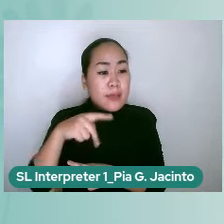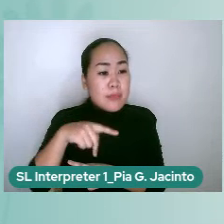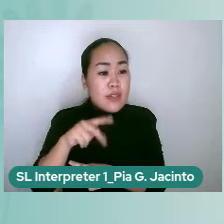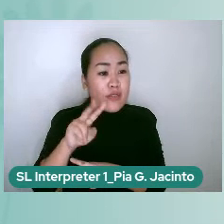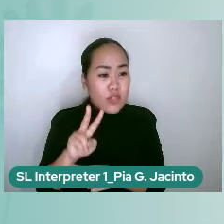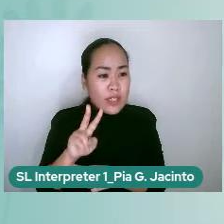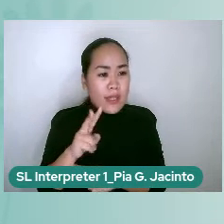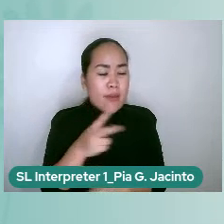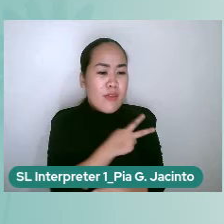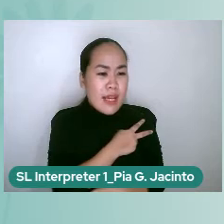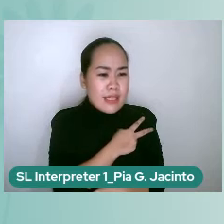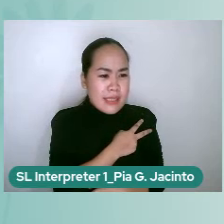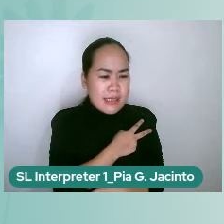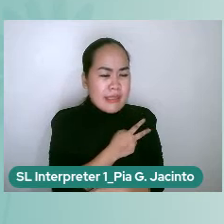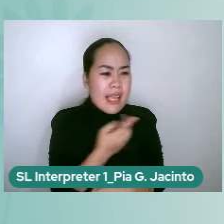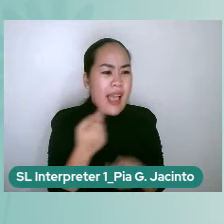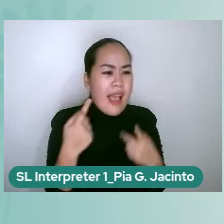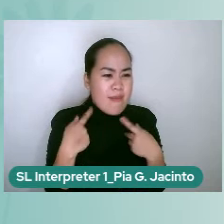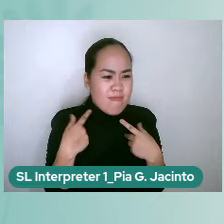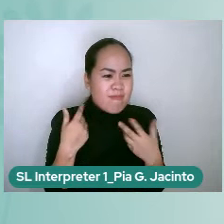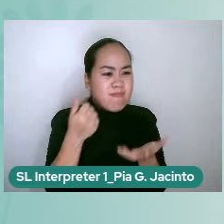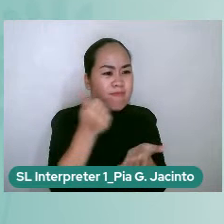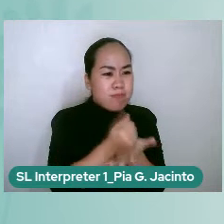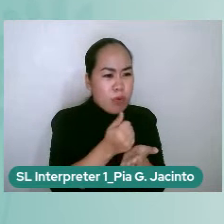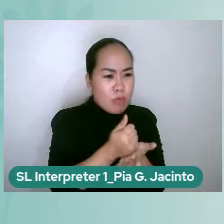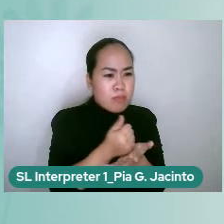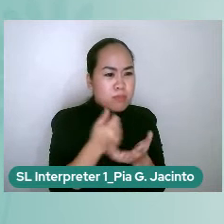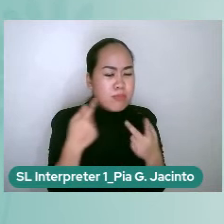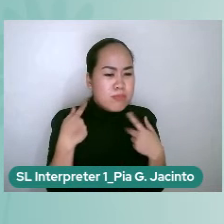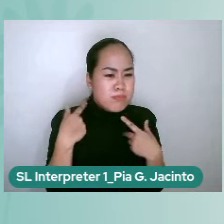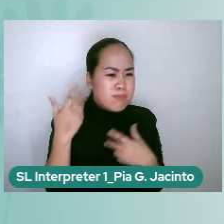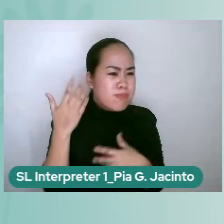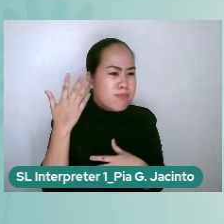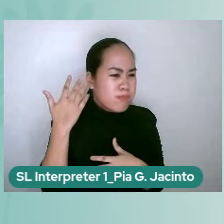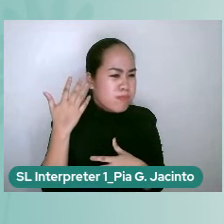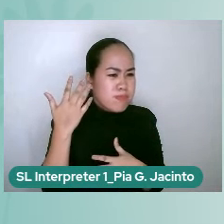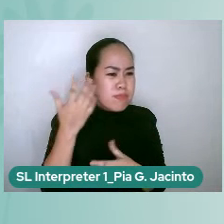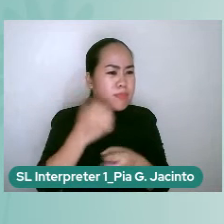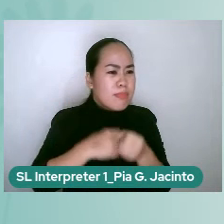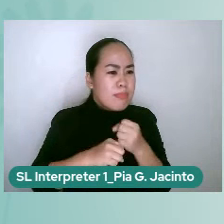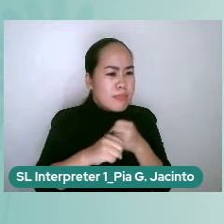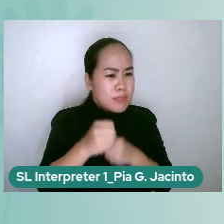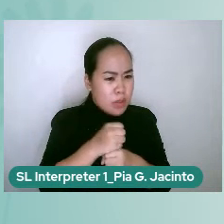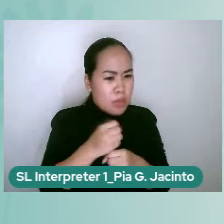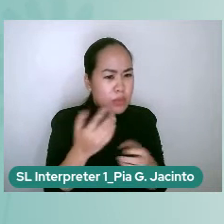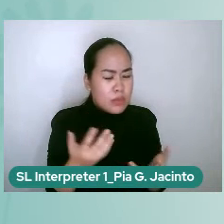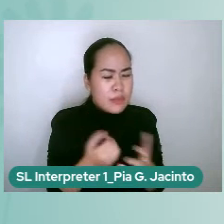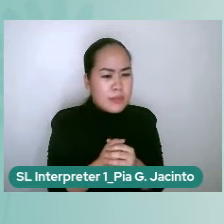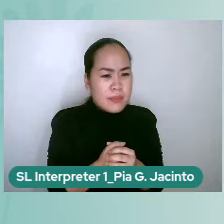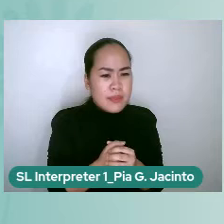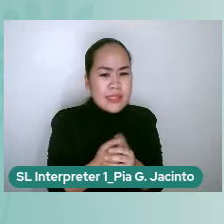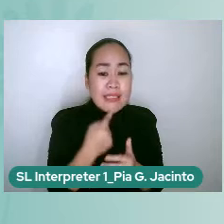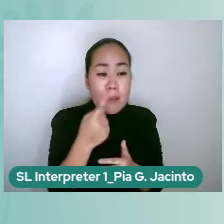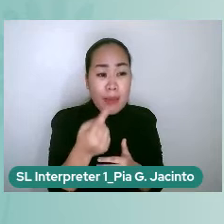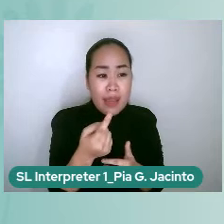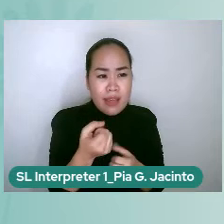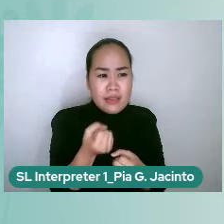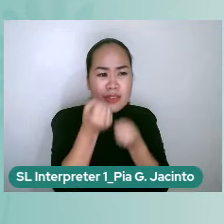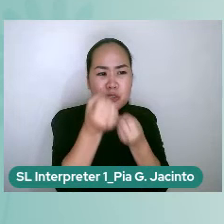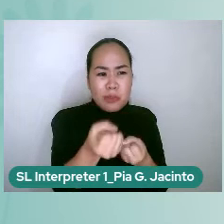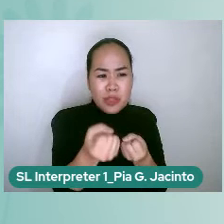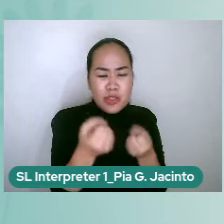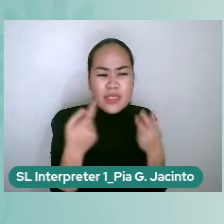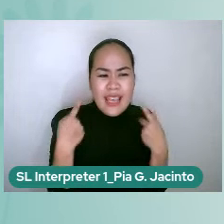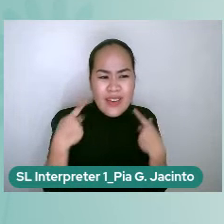approved in this WHO report now from over 5 years ago. That recommendation was made that everyone should